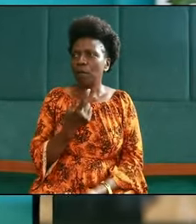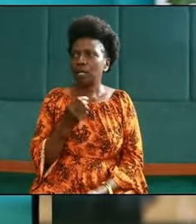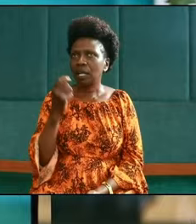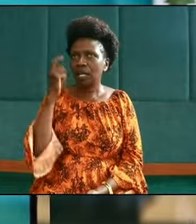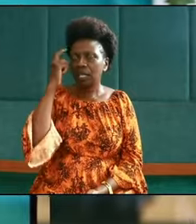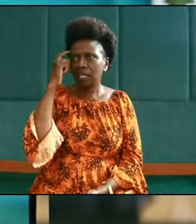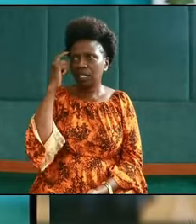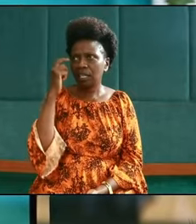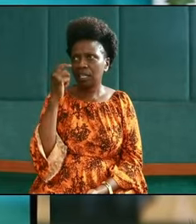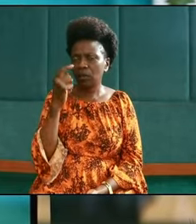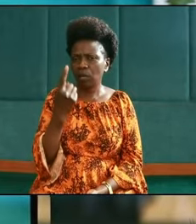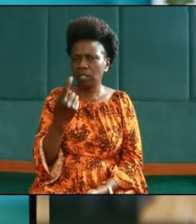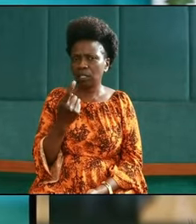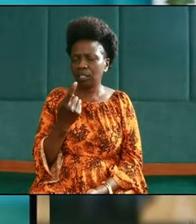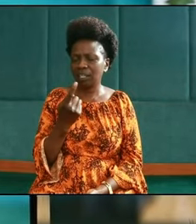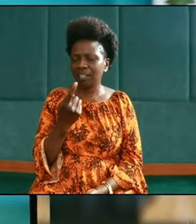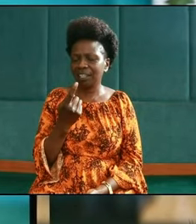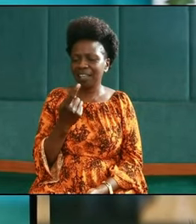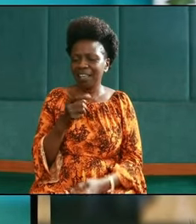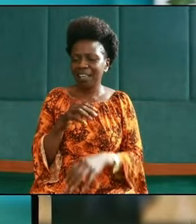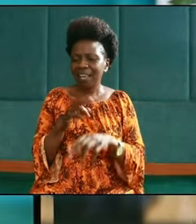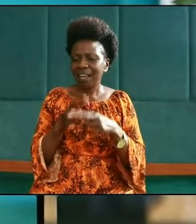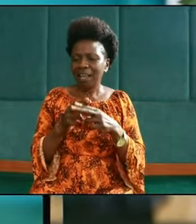think, maybe to be called Ruto suit.